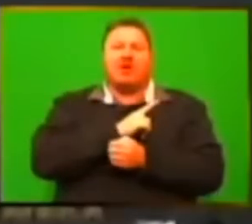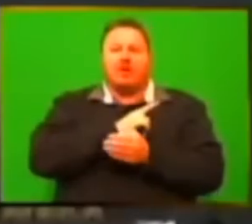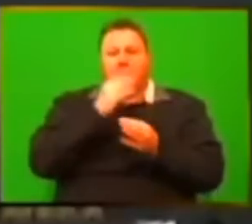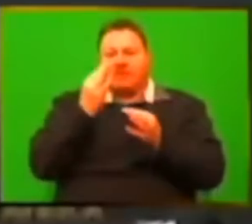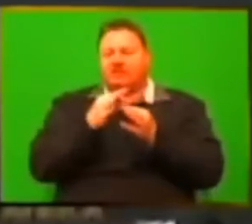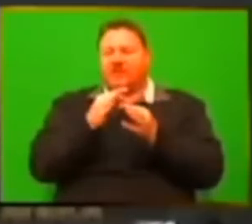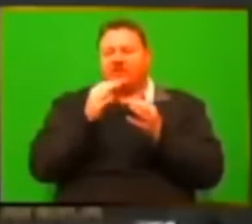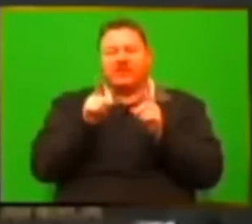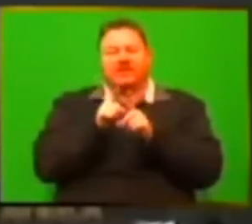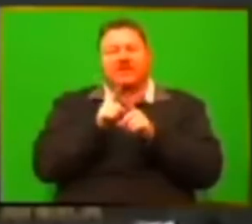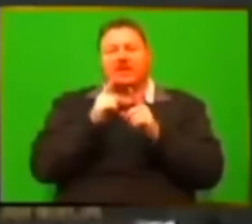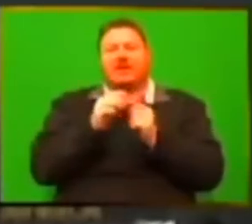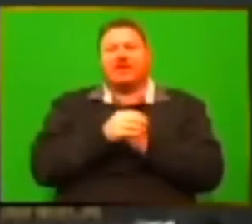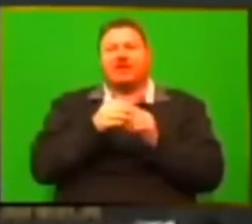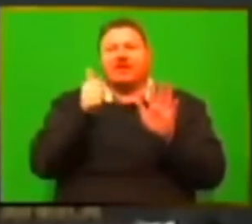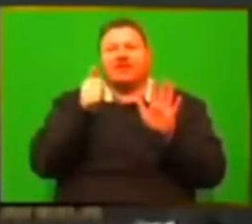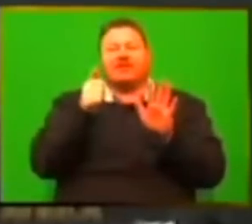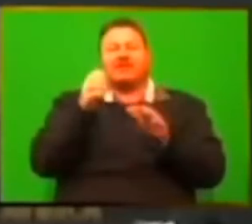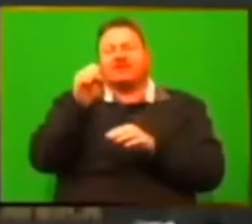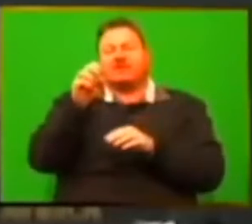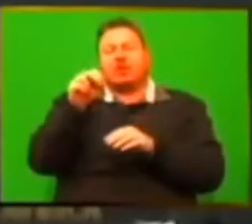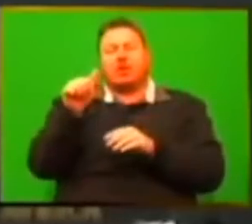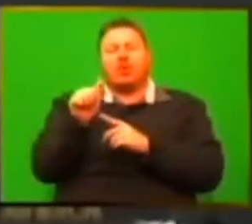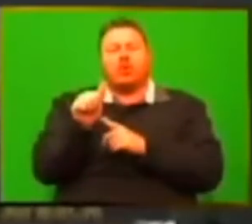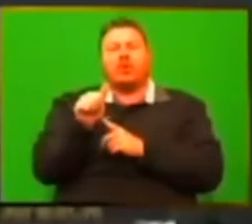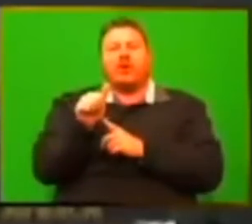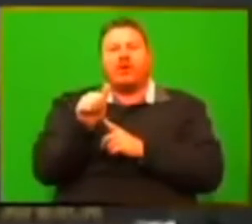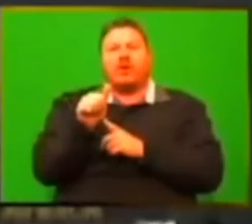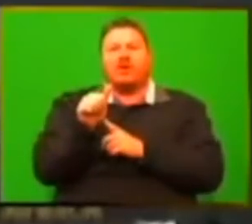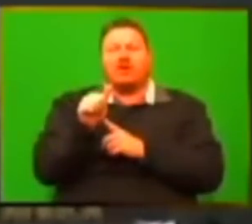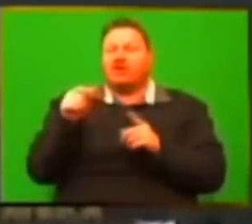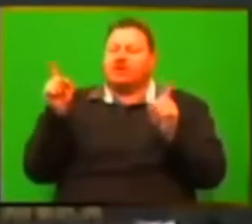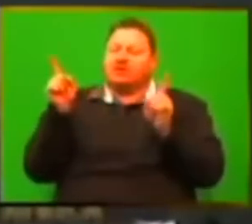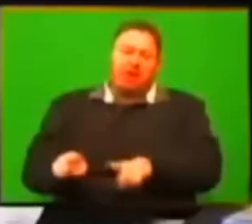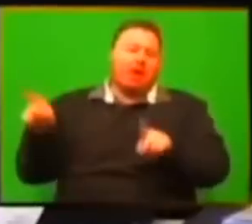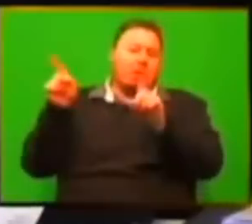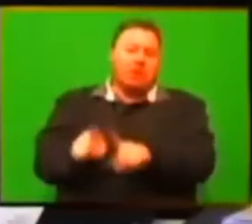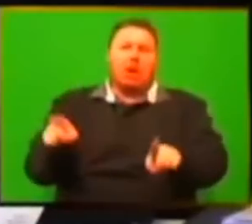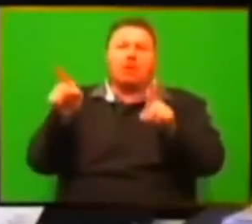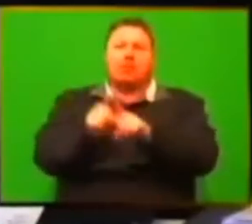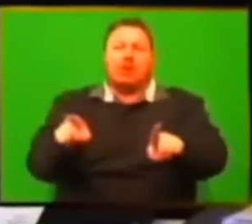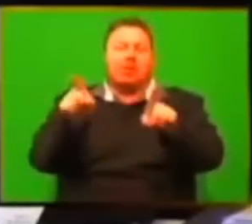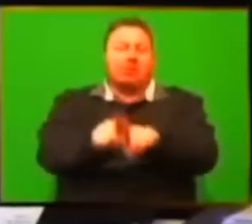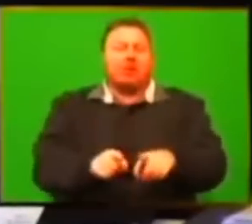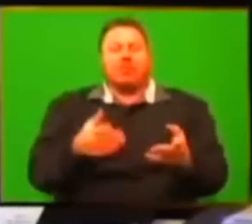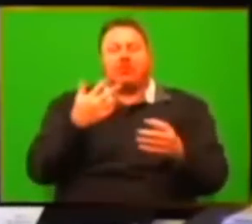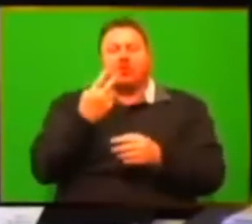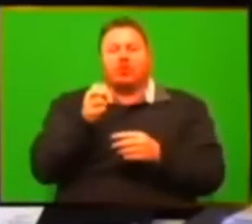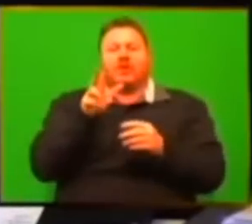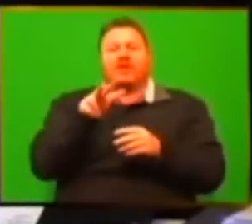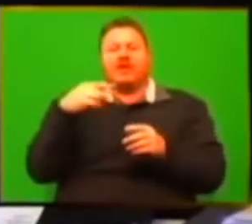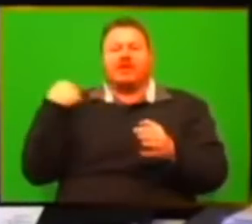what you said in the 6 State of the Nation addresses you have given since you became president in 2018. None of